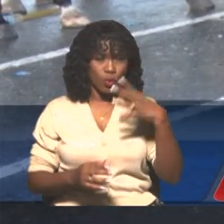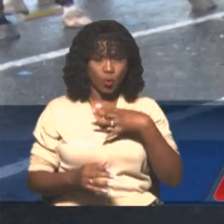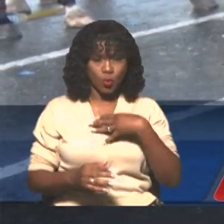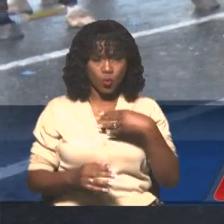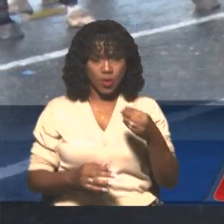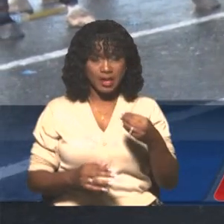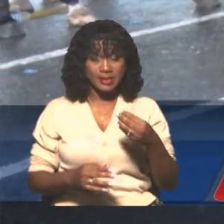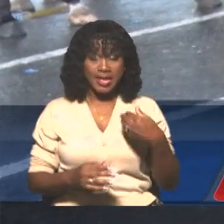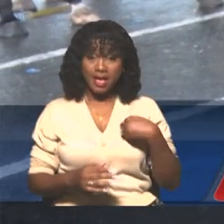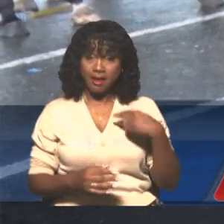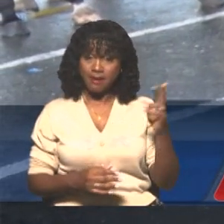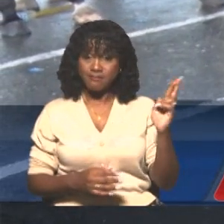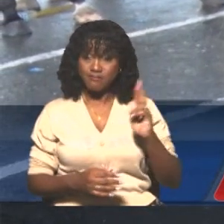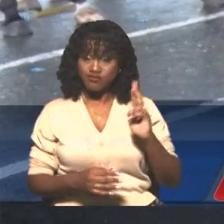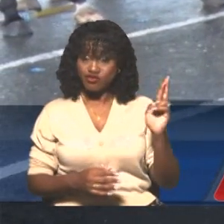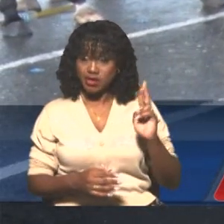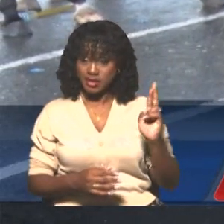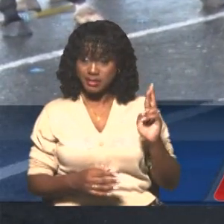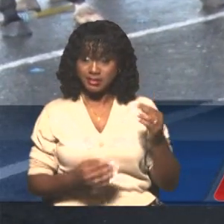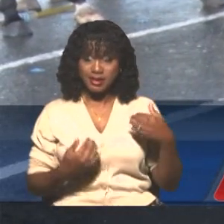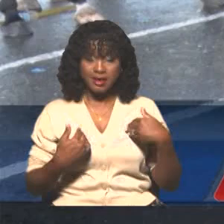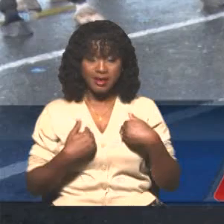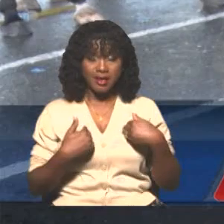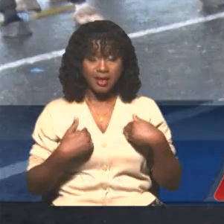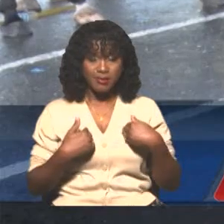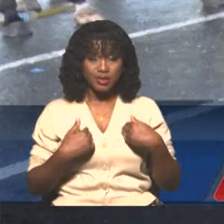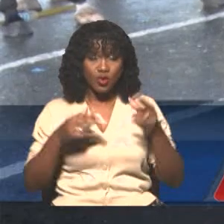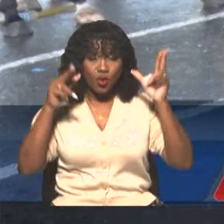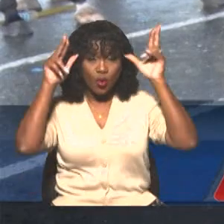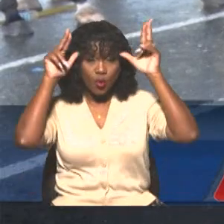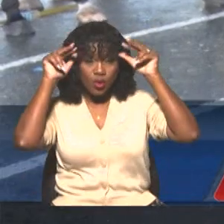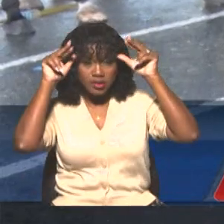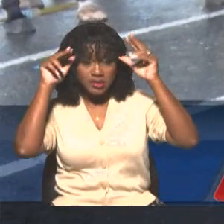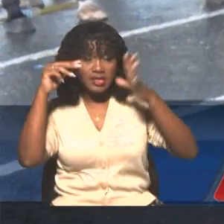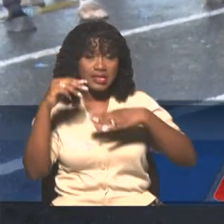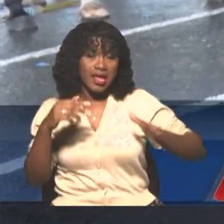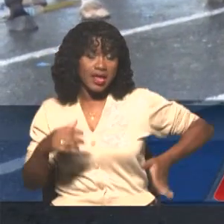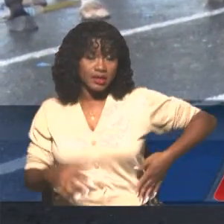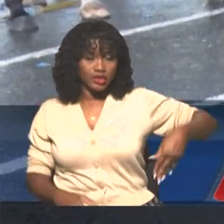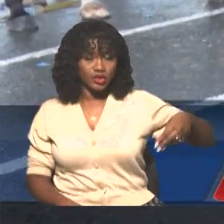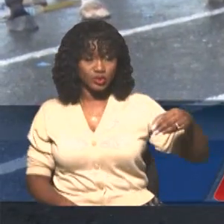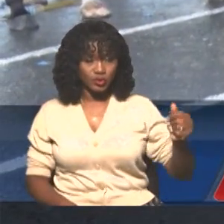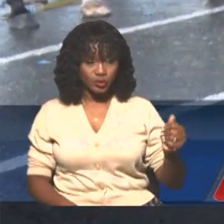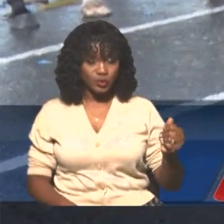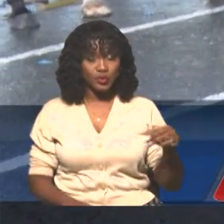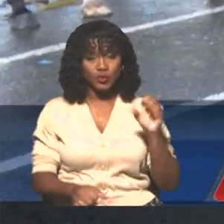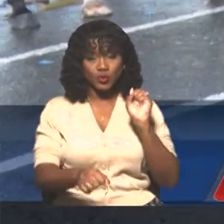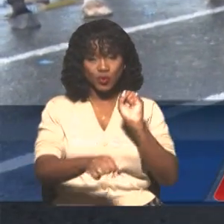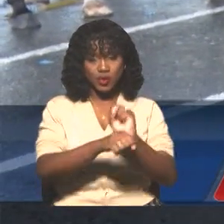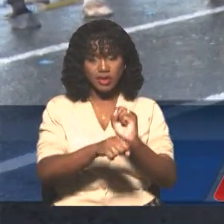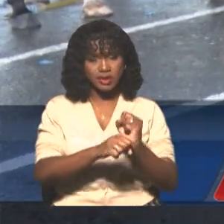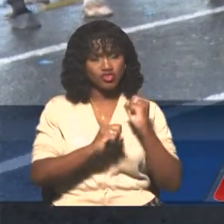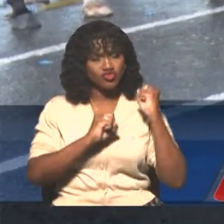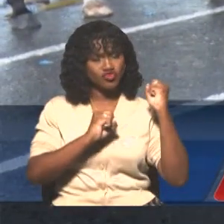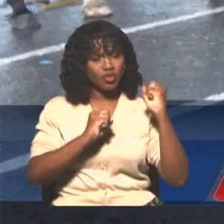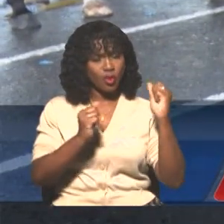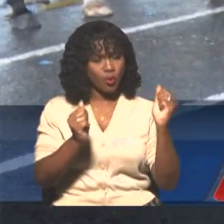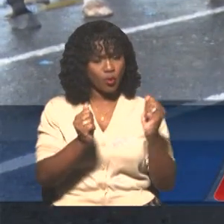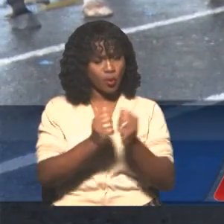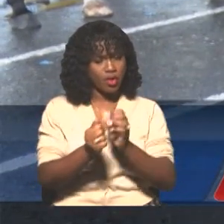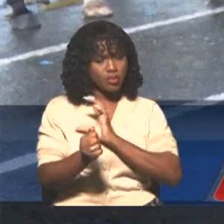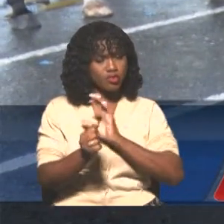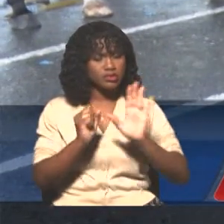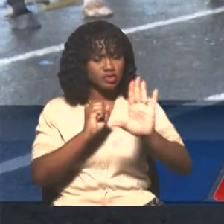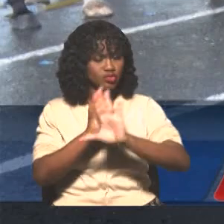have friends, four-legged friends, which are the horses and canines, who are working strongly with them to protect